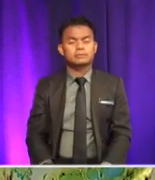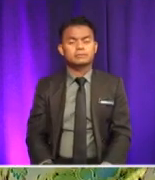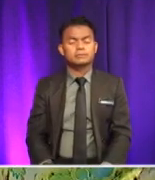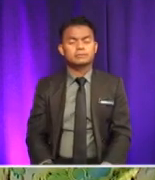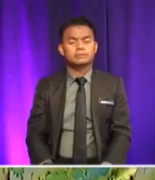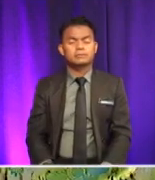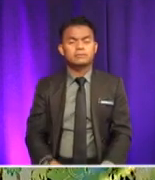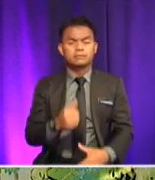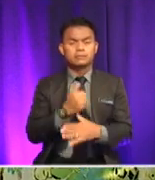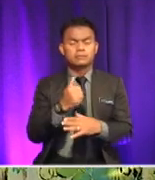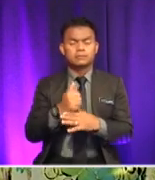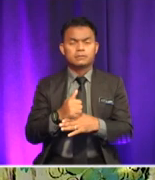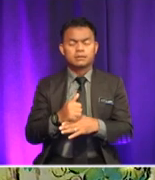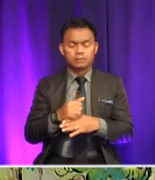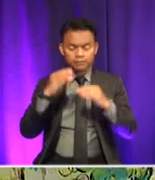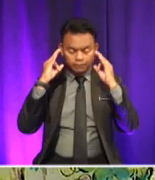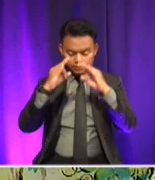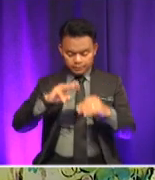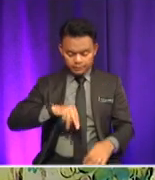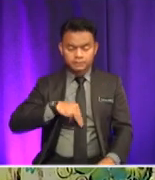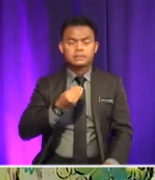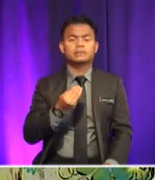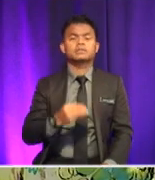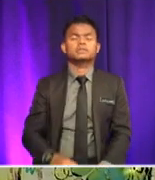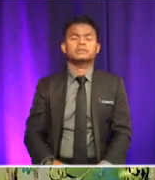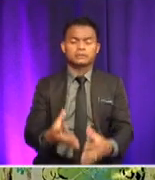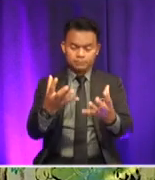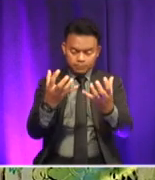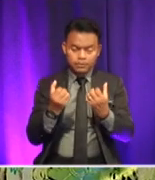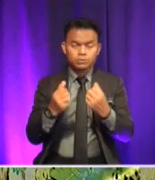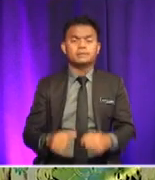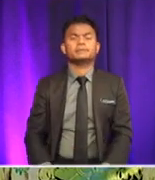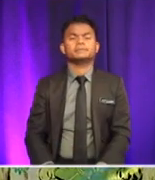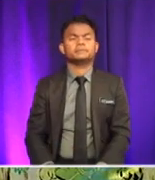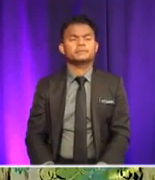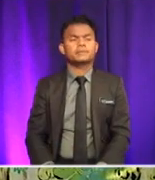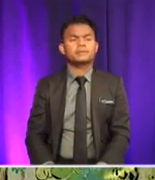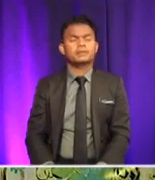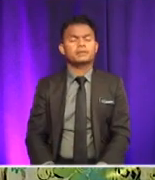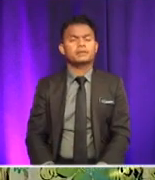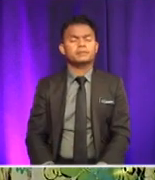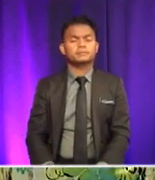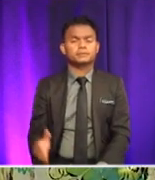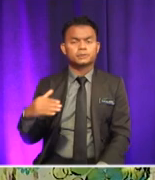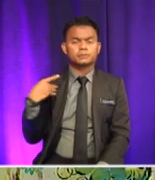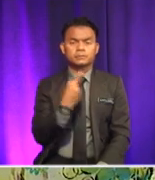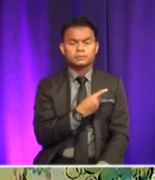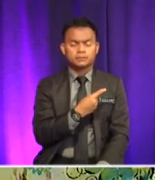determination. Fantastic. So we're going to look at some of the themes. So let's go to the first